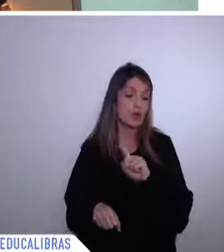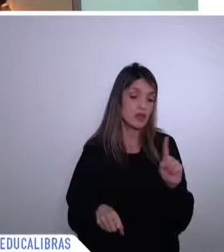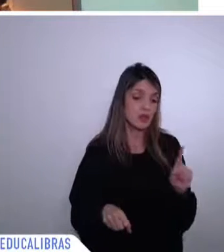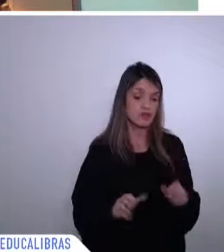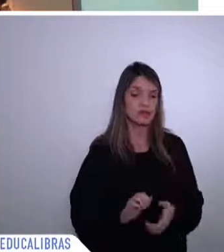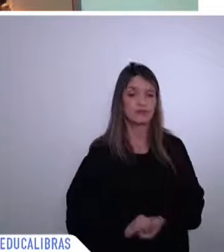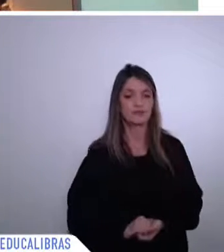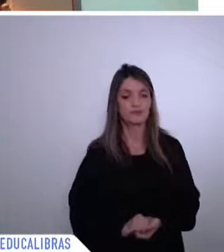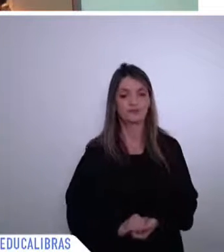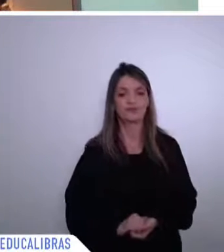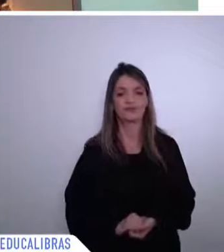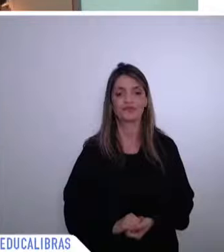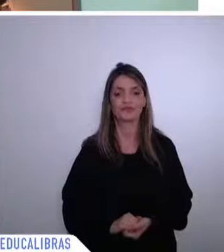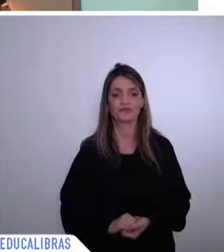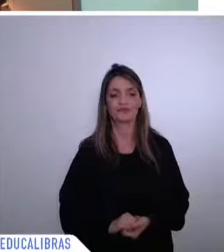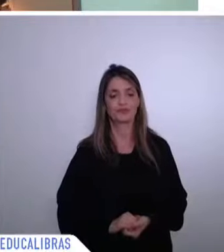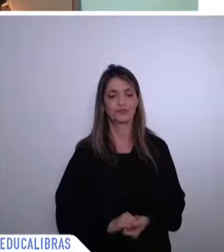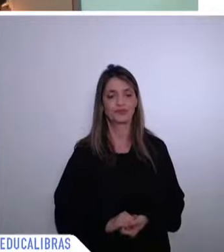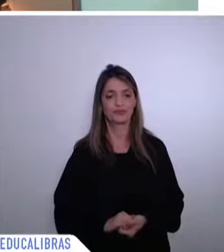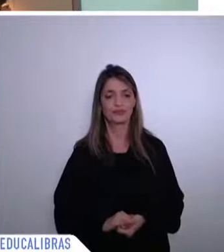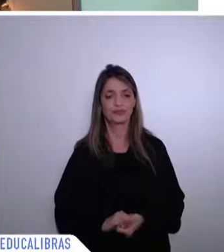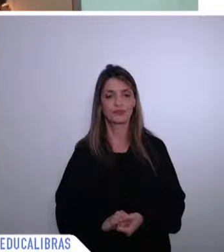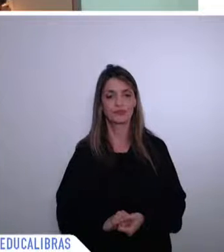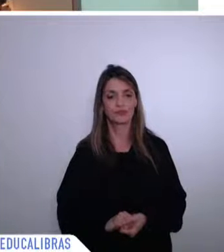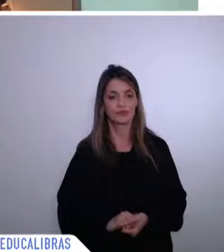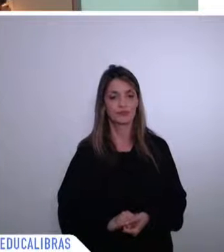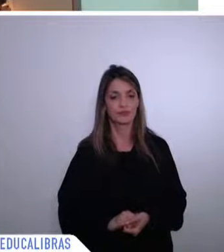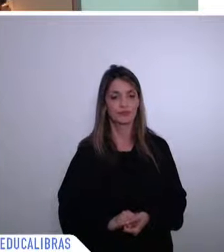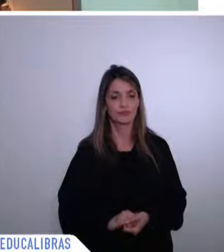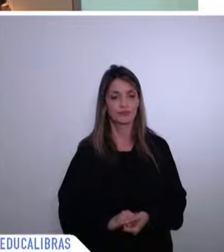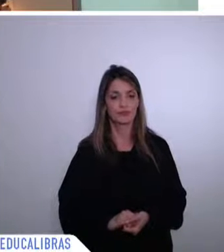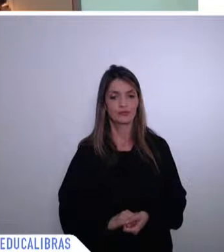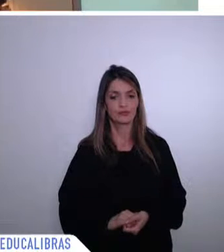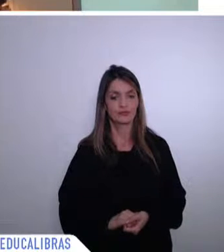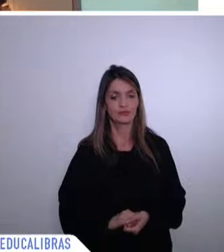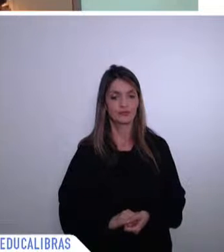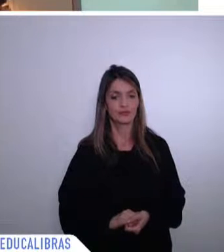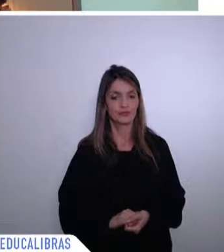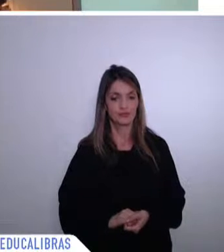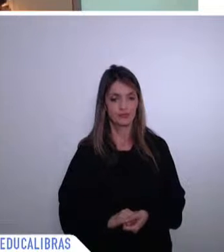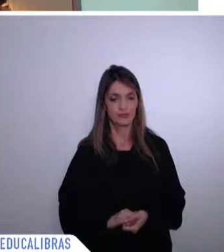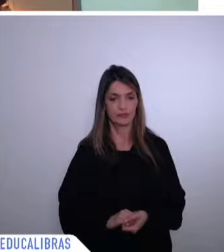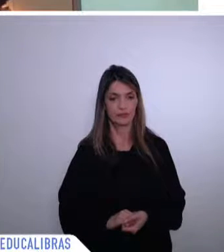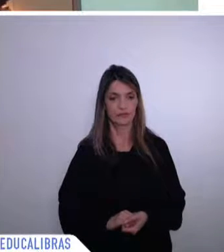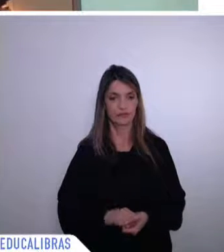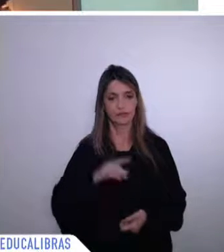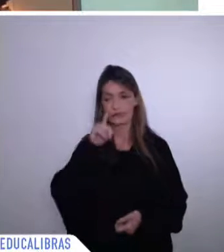Robert Castell, it is regarding the social property.